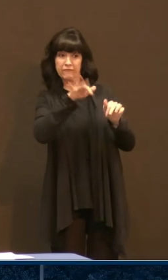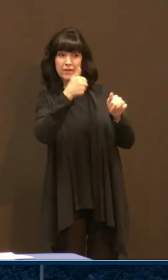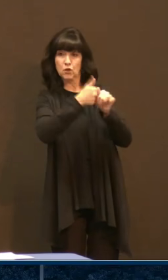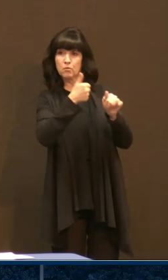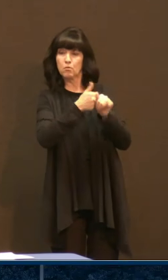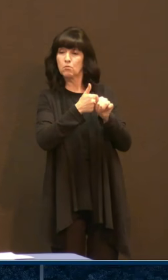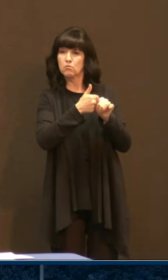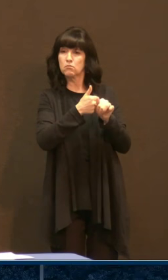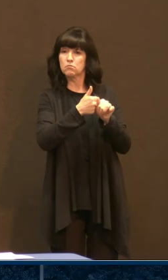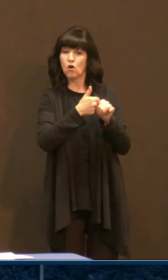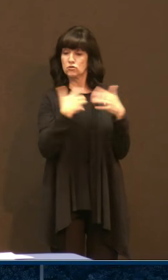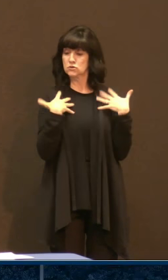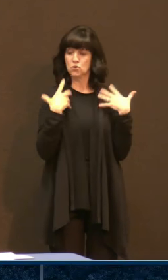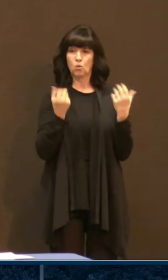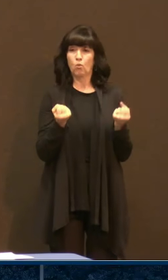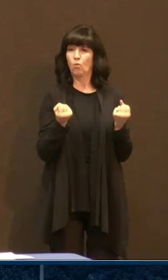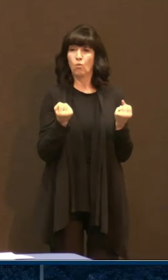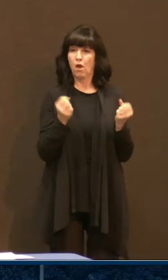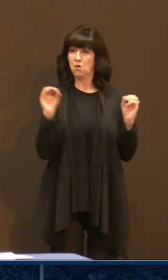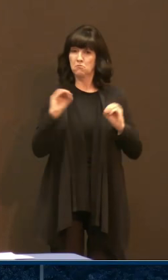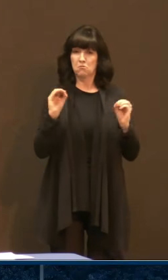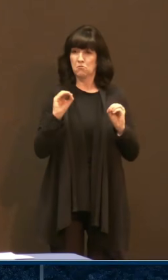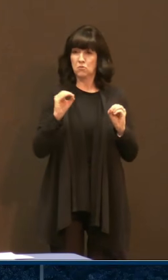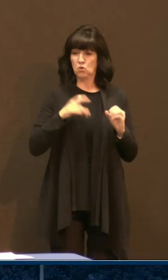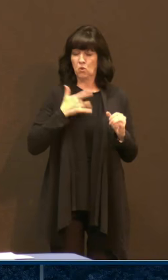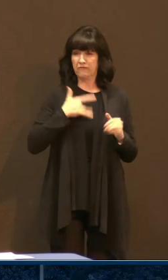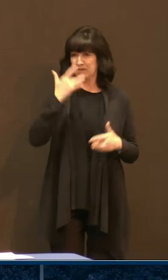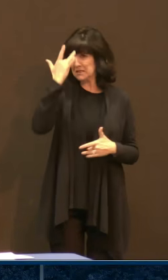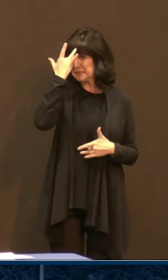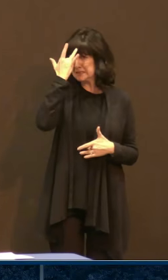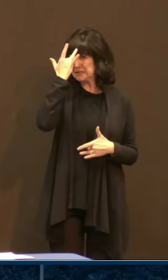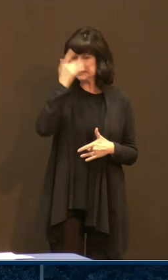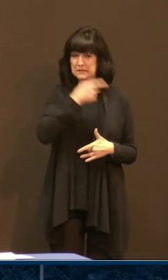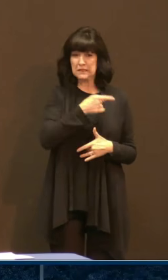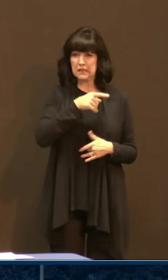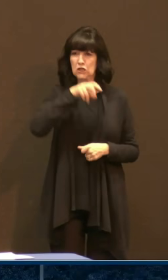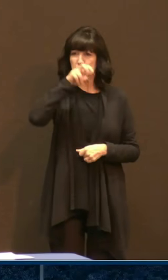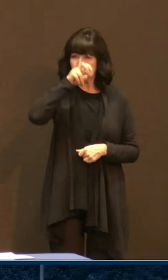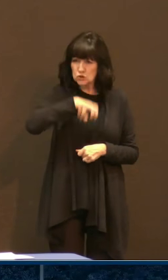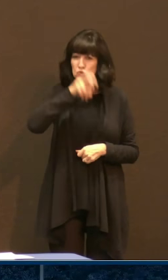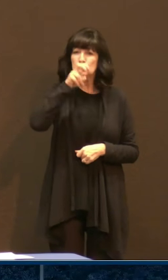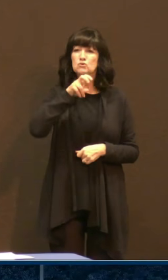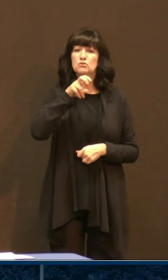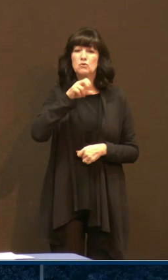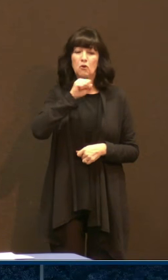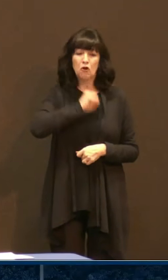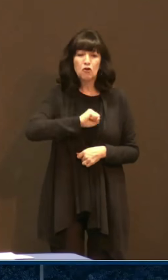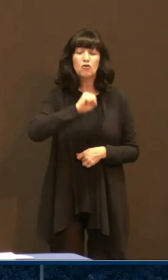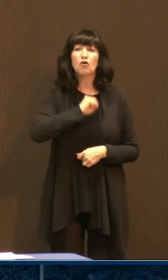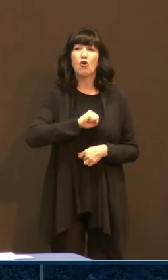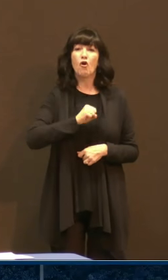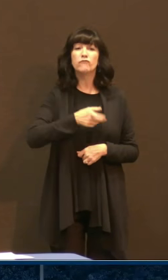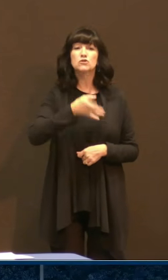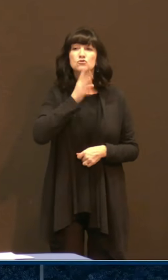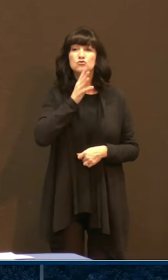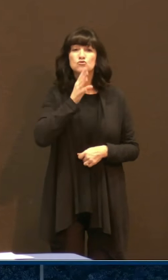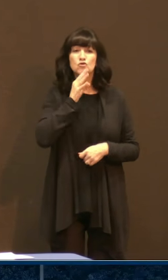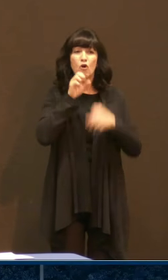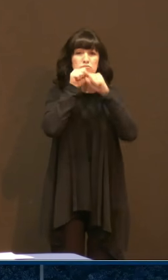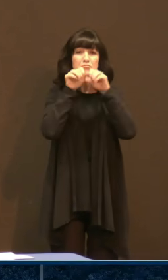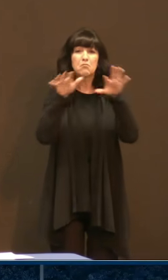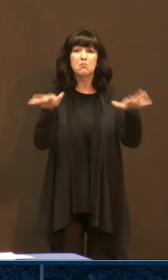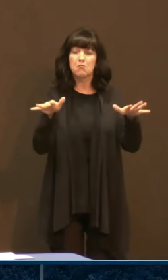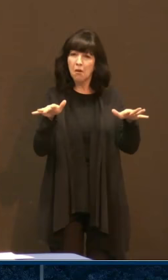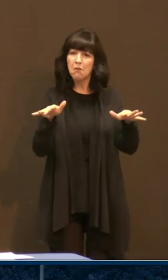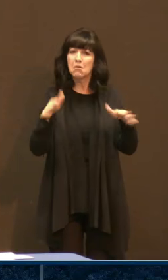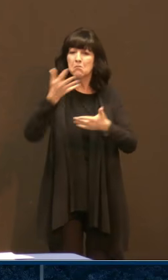COVID-19. So when we say face coverings, we are not talking about medical masks that